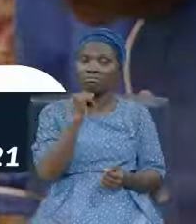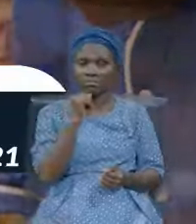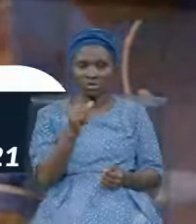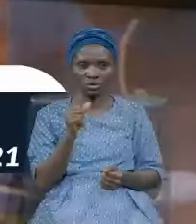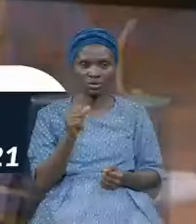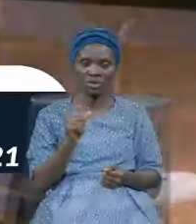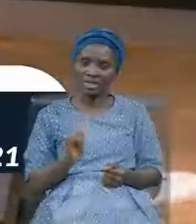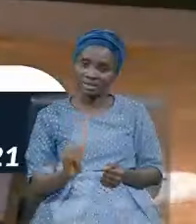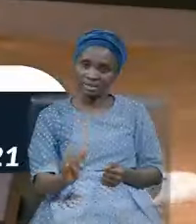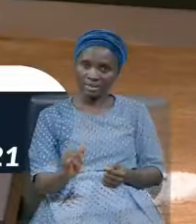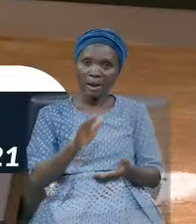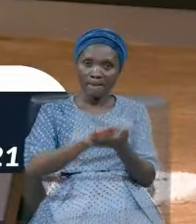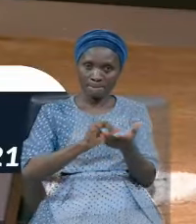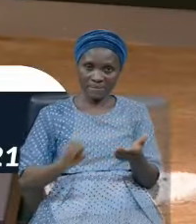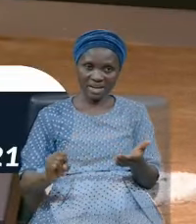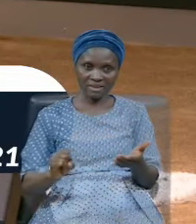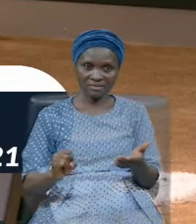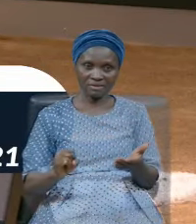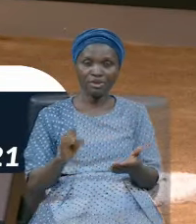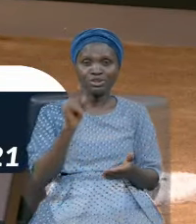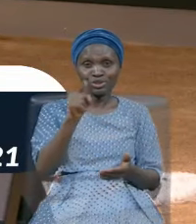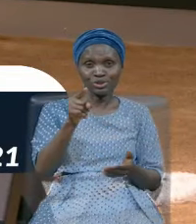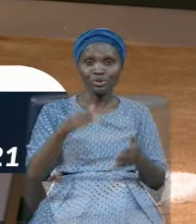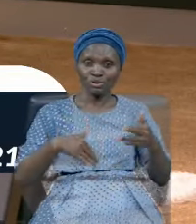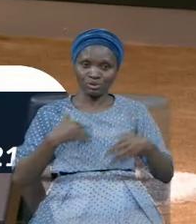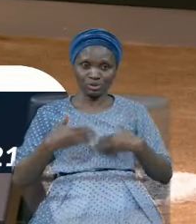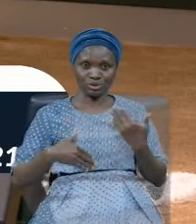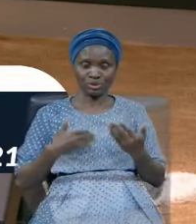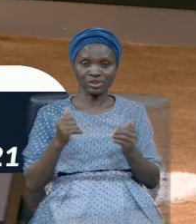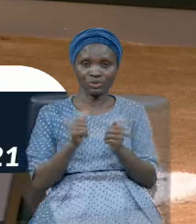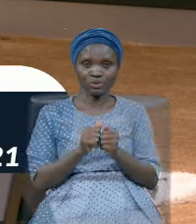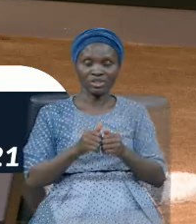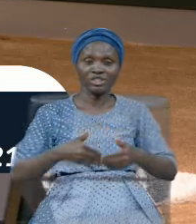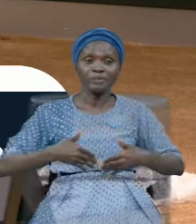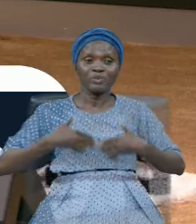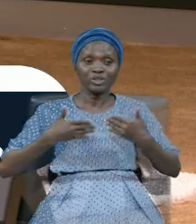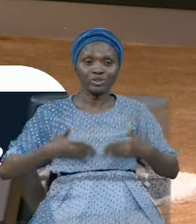yet believing ye rejoice